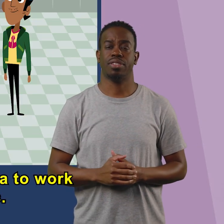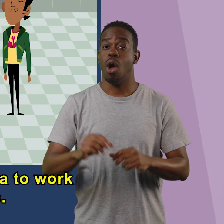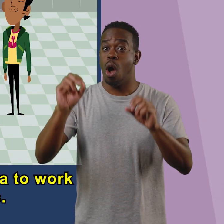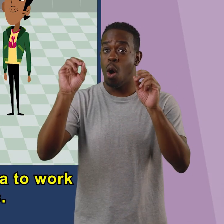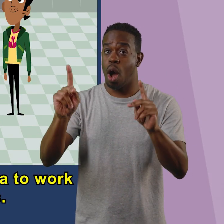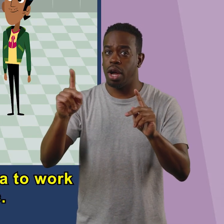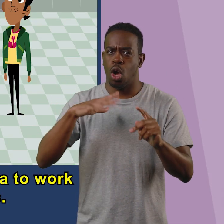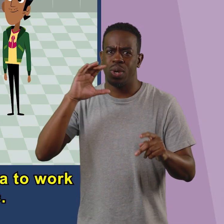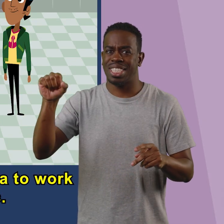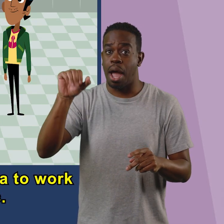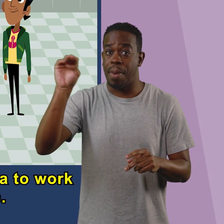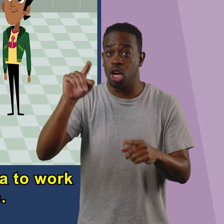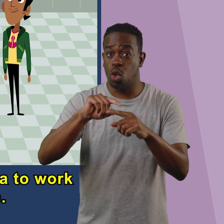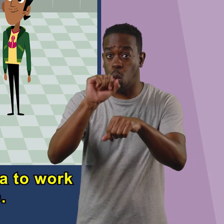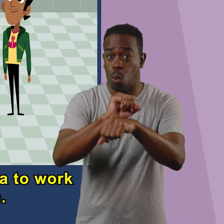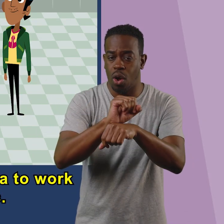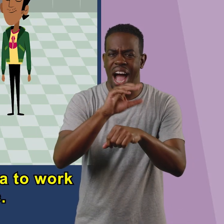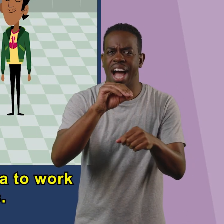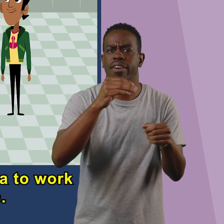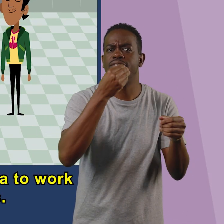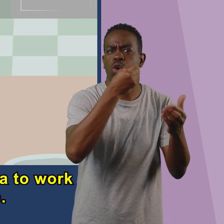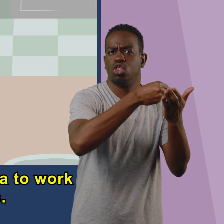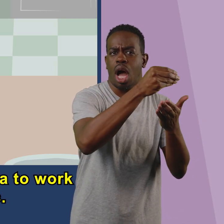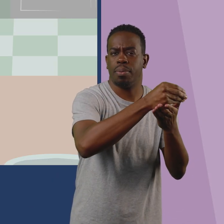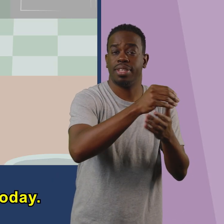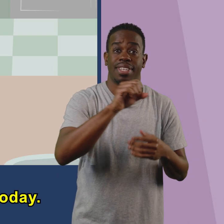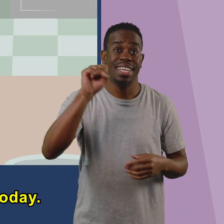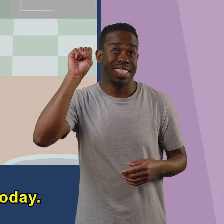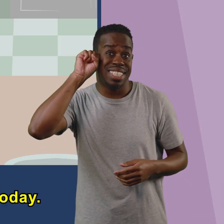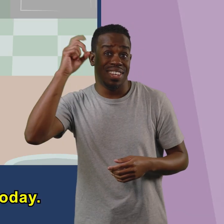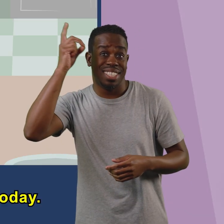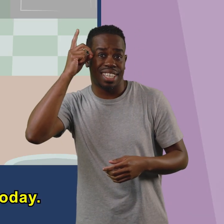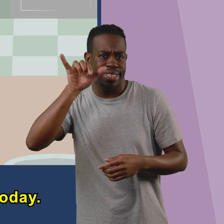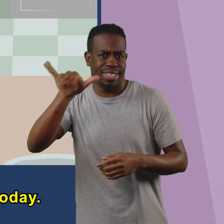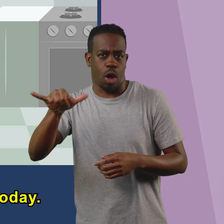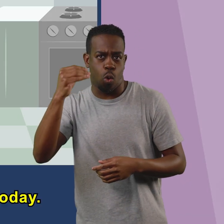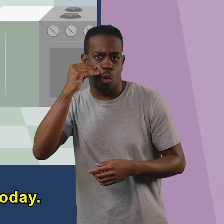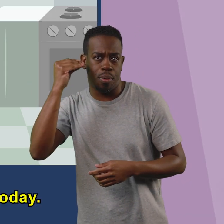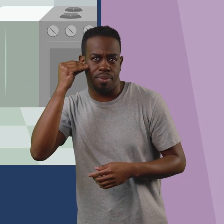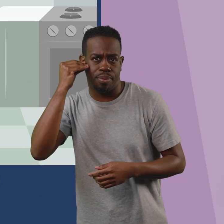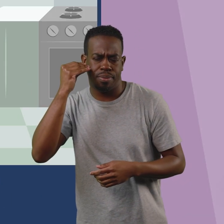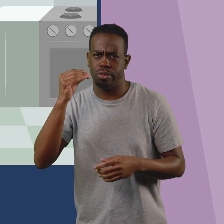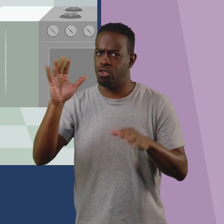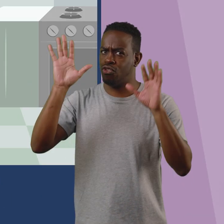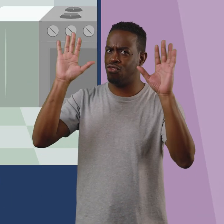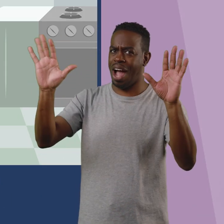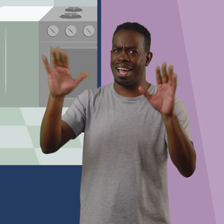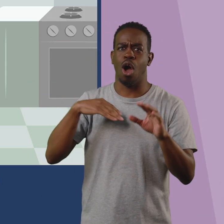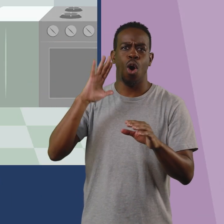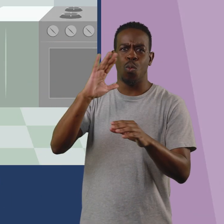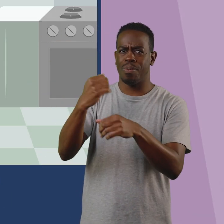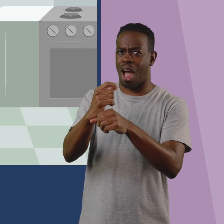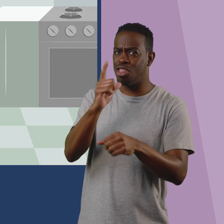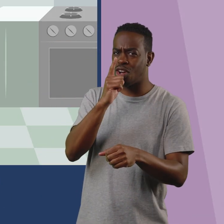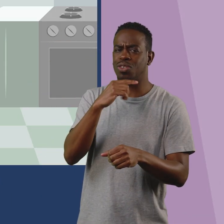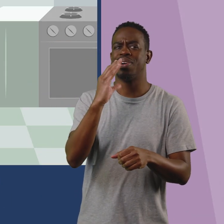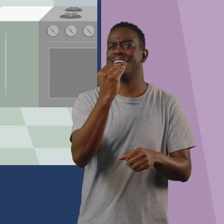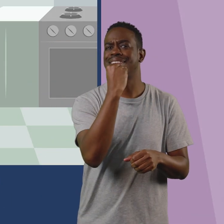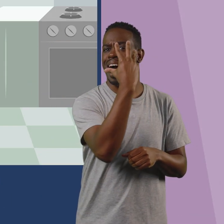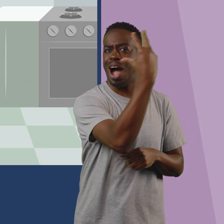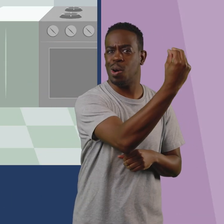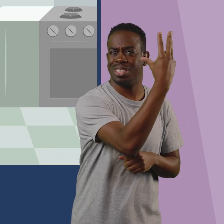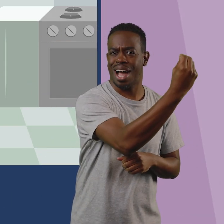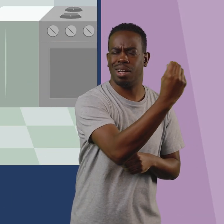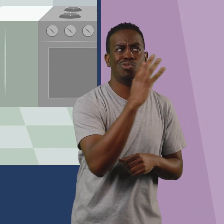Okay, guys, I'm gonna take Maya to work and pick up the groceries. Steven and Dexter are home today. Great! I'll make us lunch and we can eat outside.